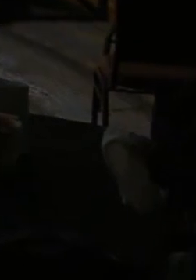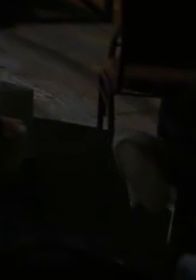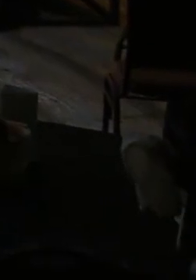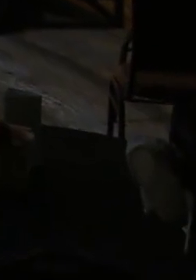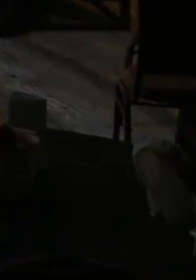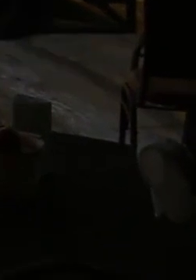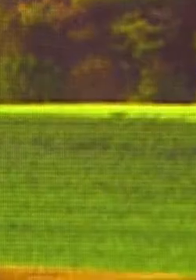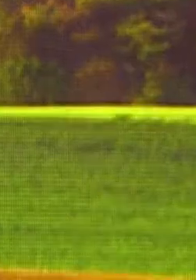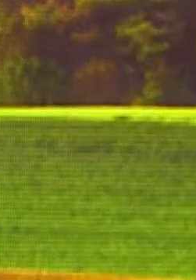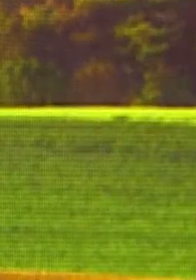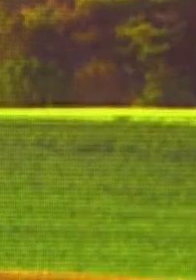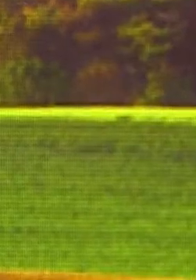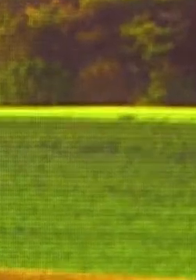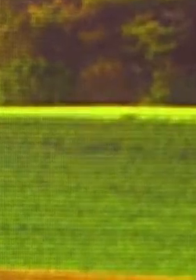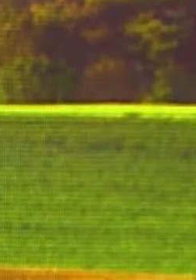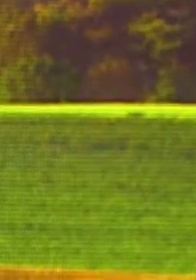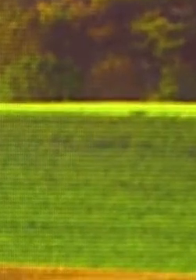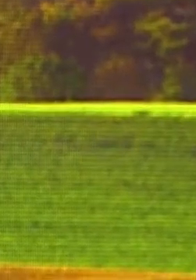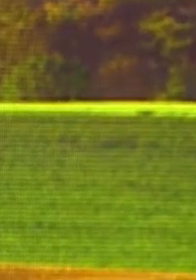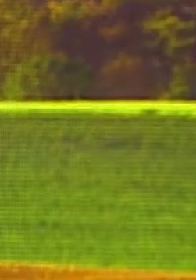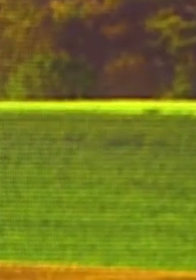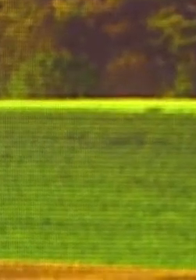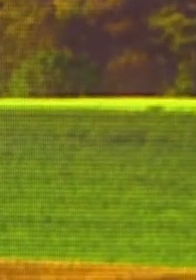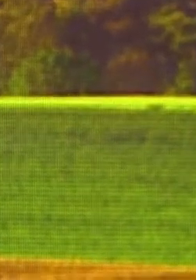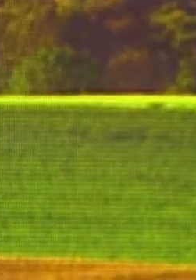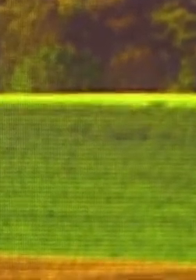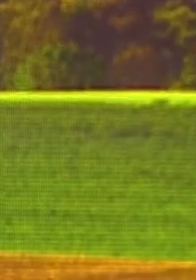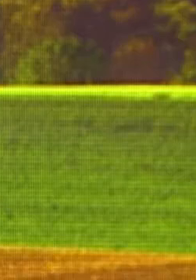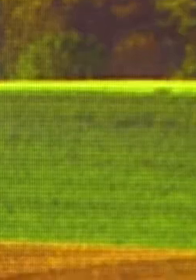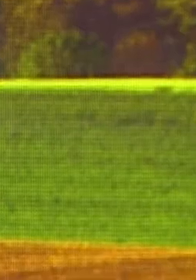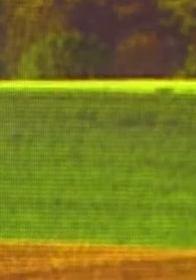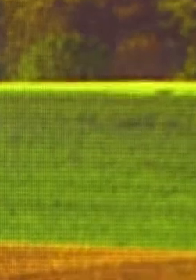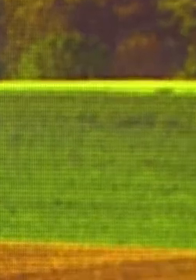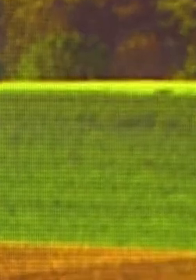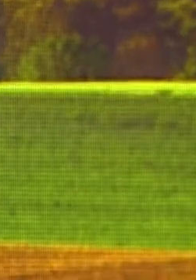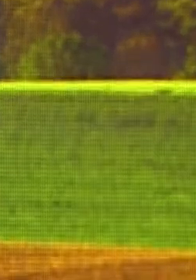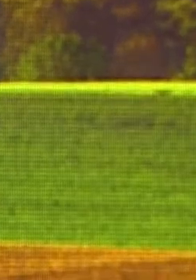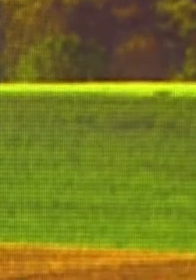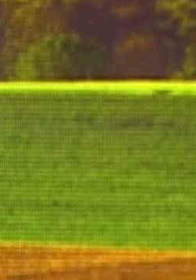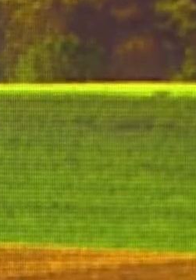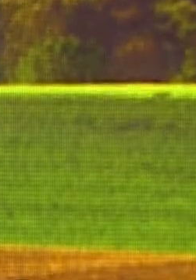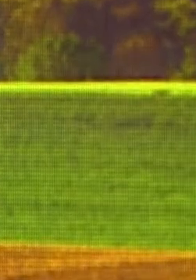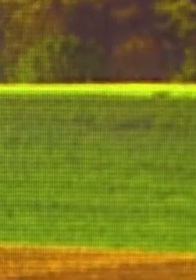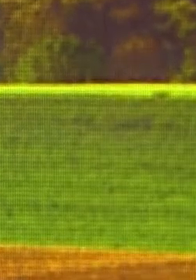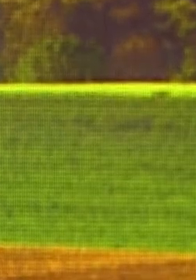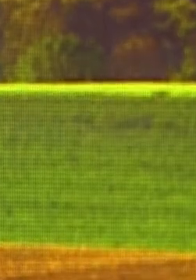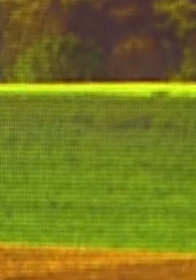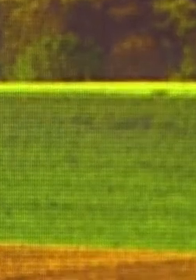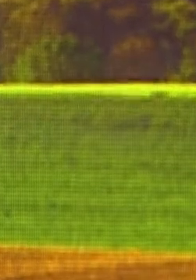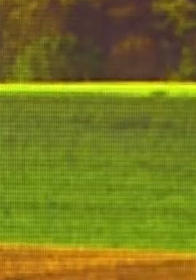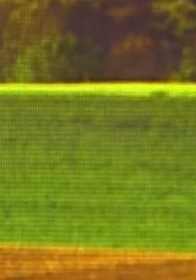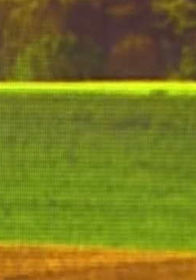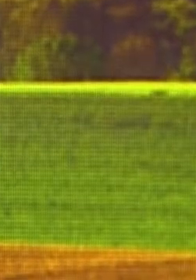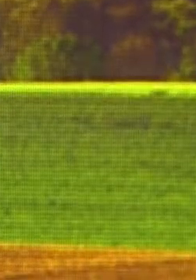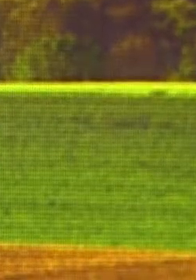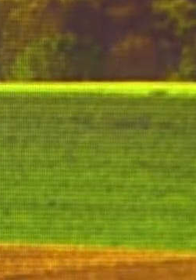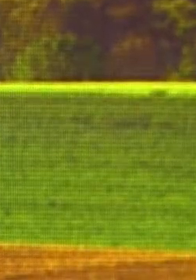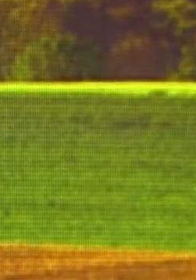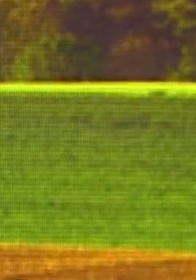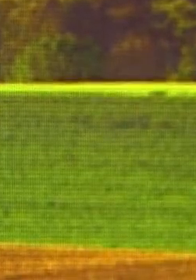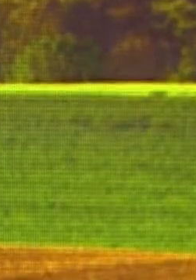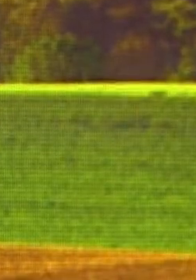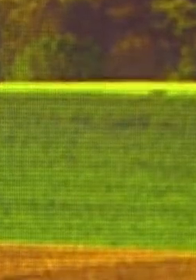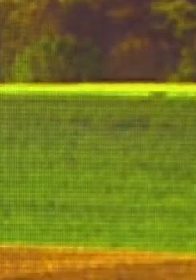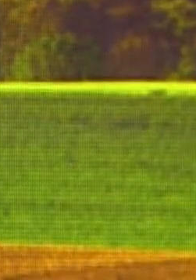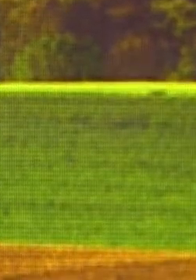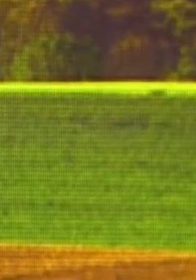Hi, welcome. I'm Jen Smith, and thank you for being part of our fifth summit. As the